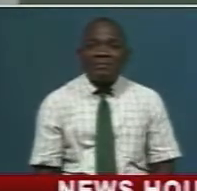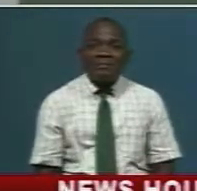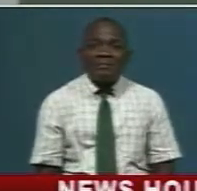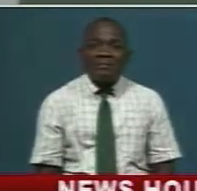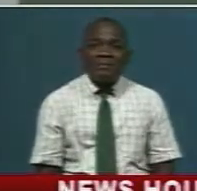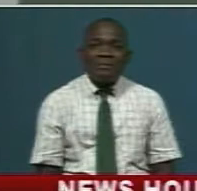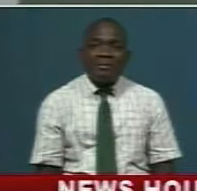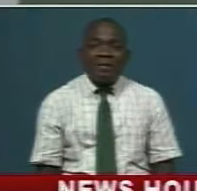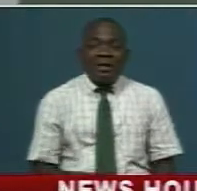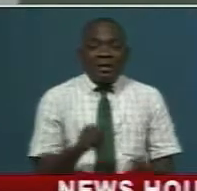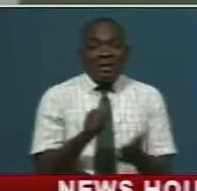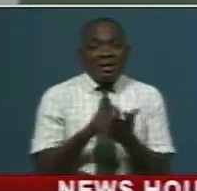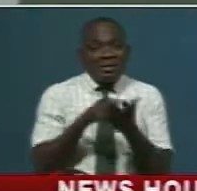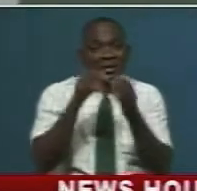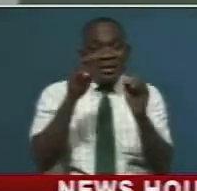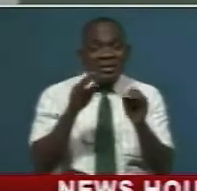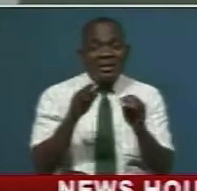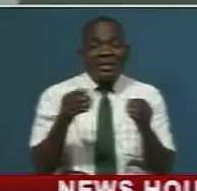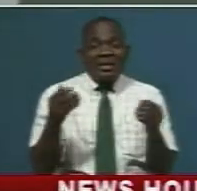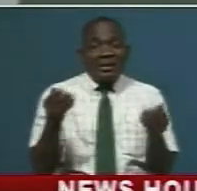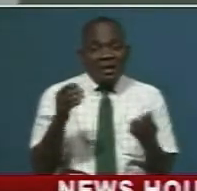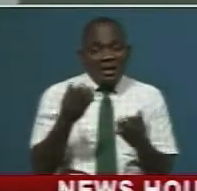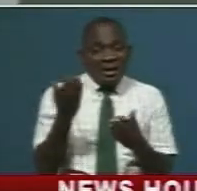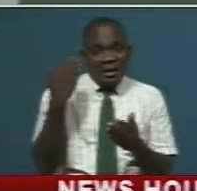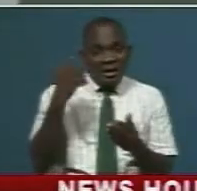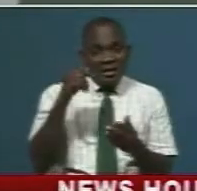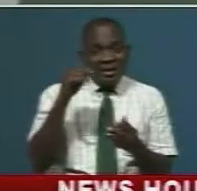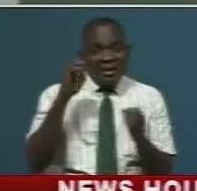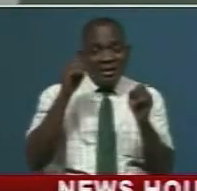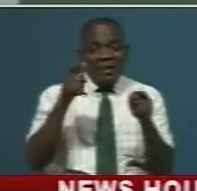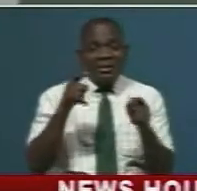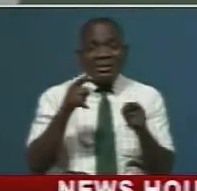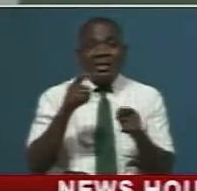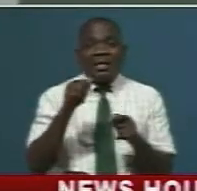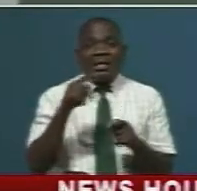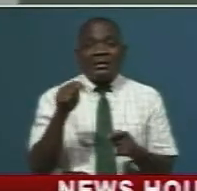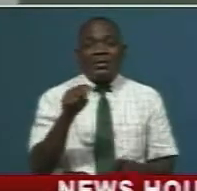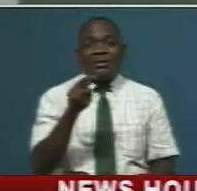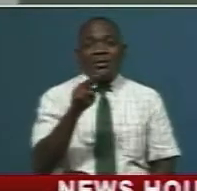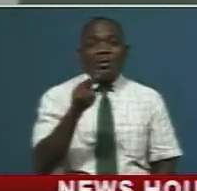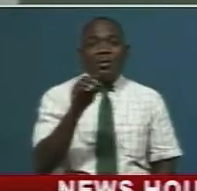It was introduced by the then Education Act of 2008,